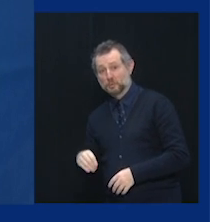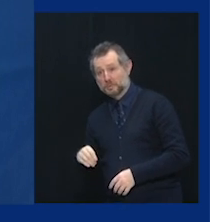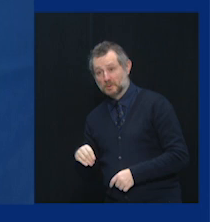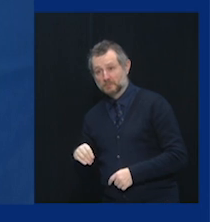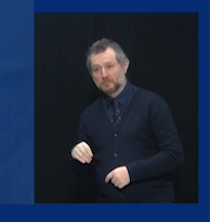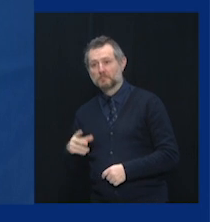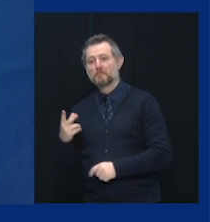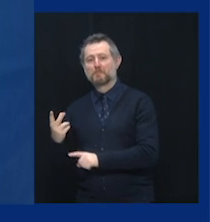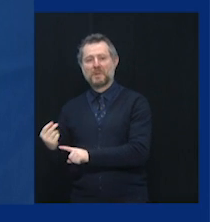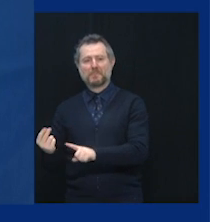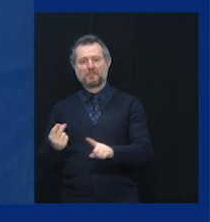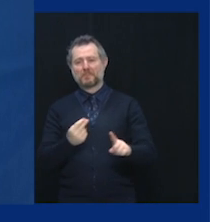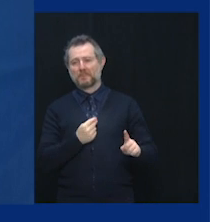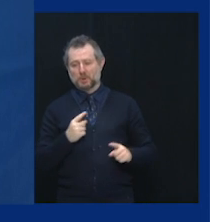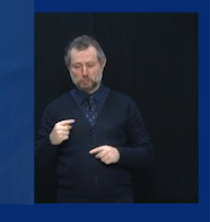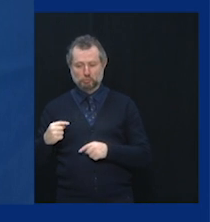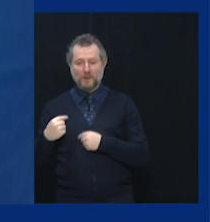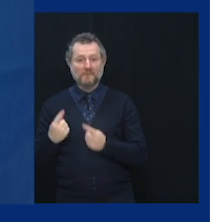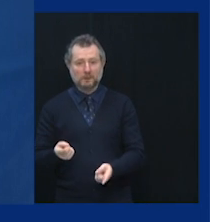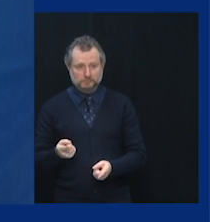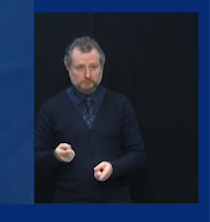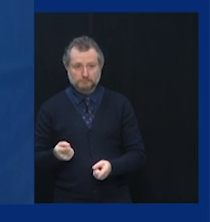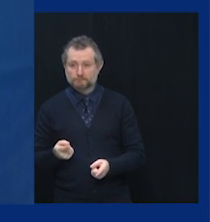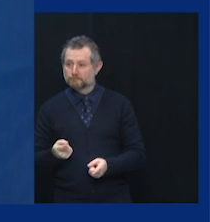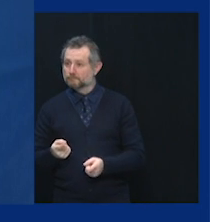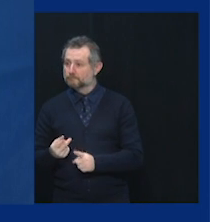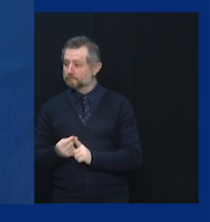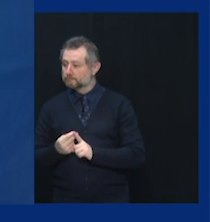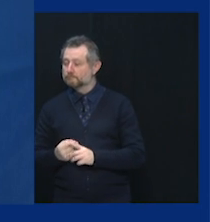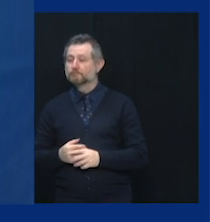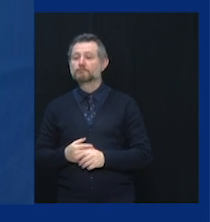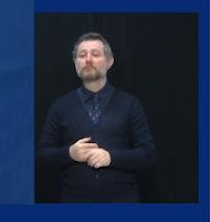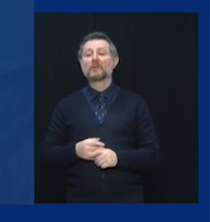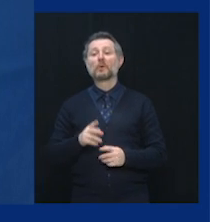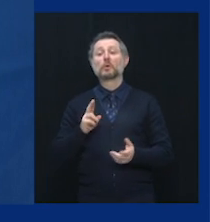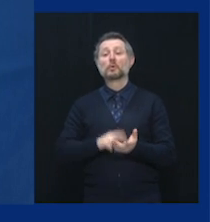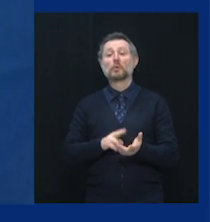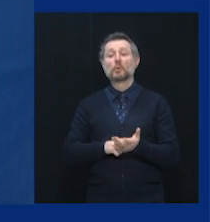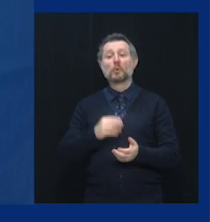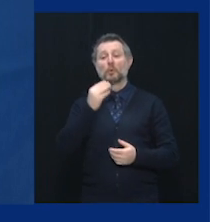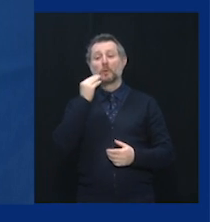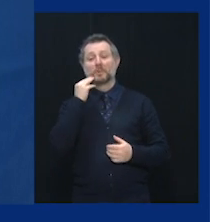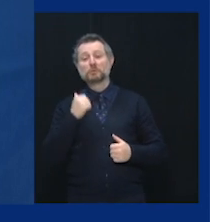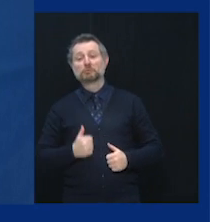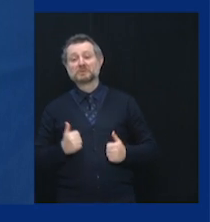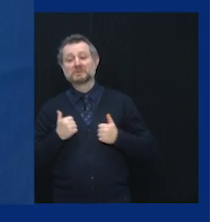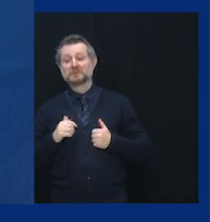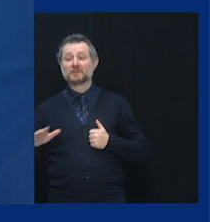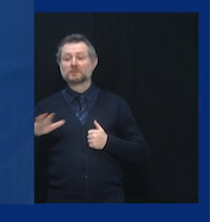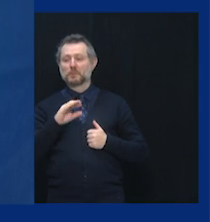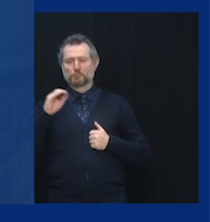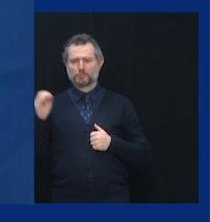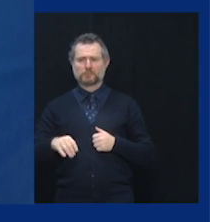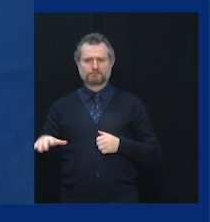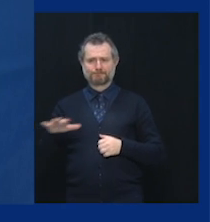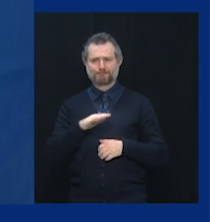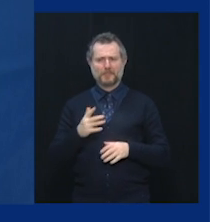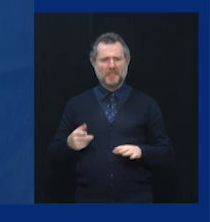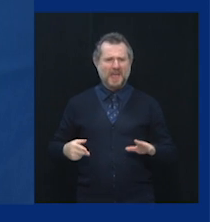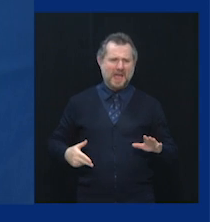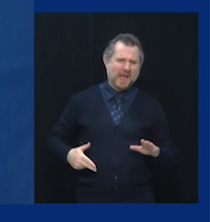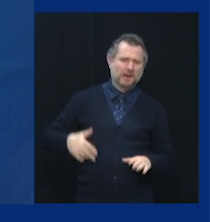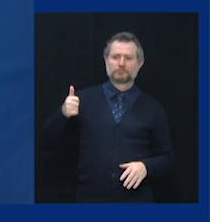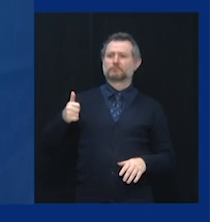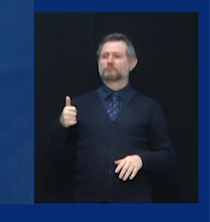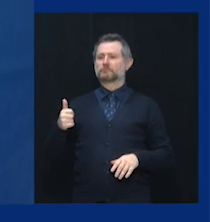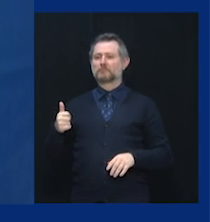vaccinated so far. The vaccination rate among nursing home residents is higher than the vaccination rate among nurses